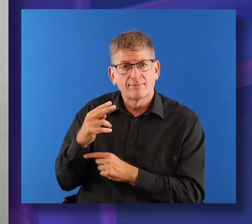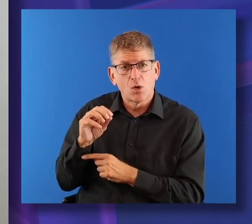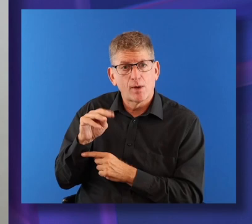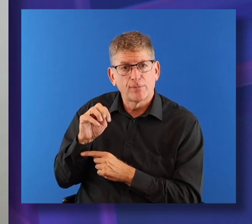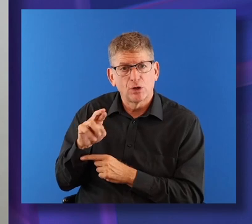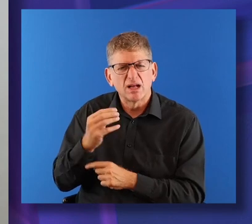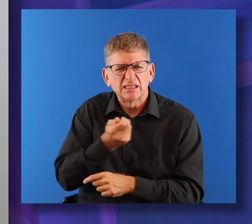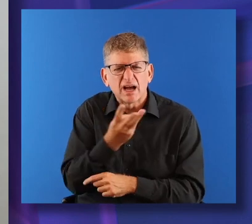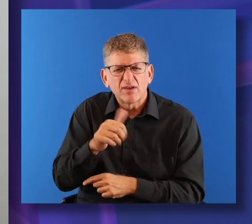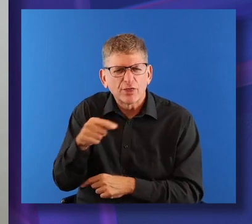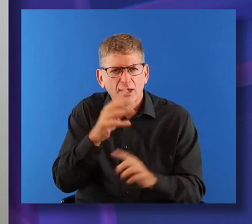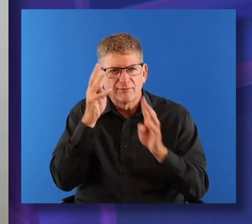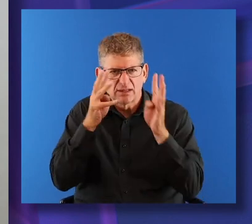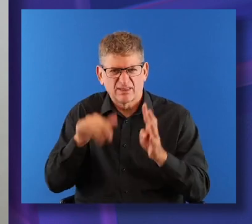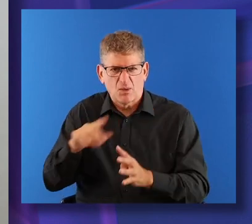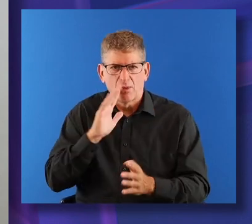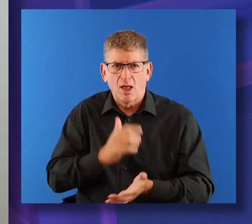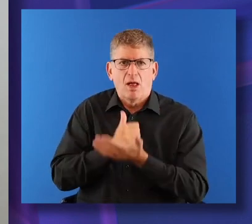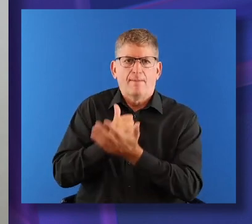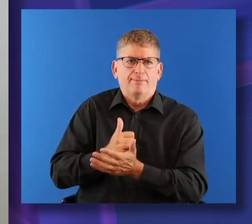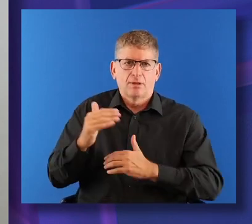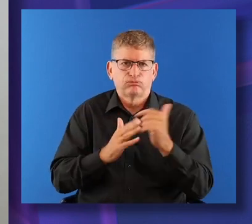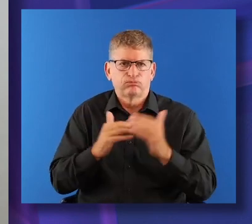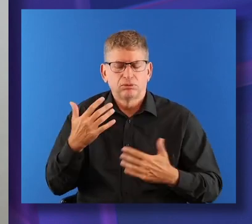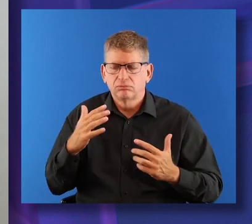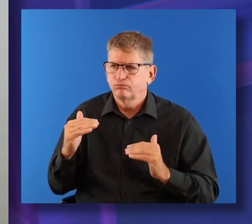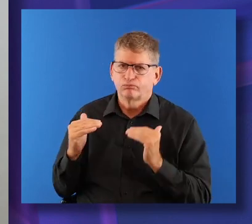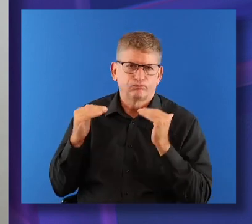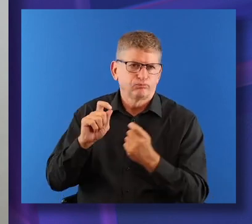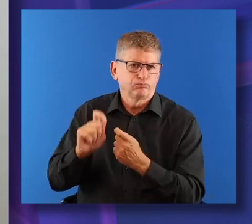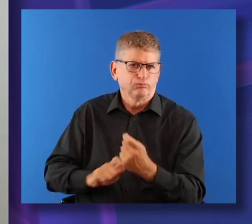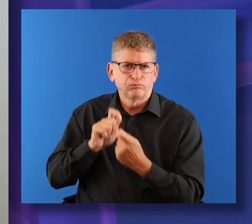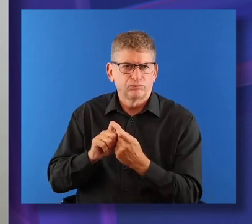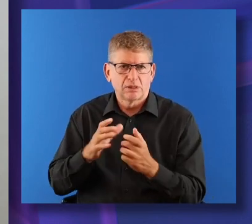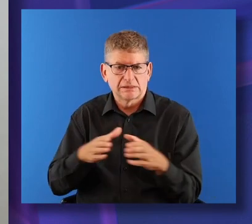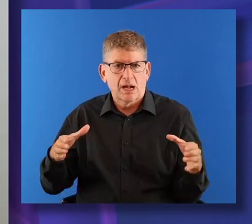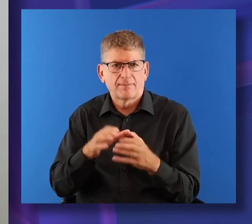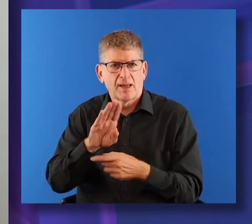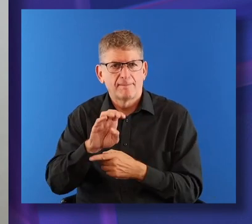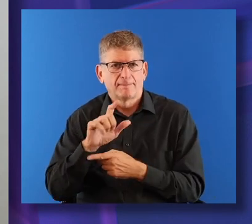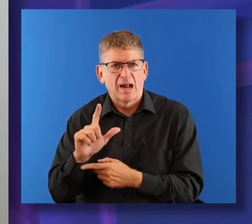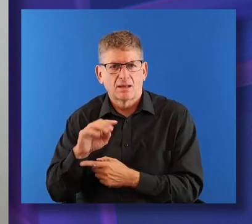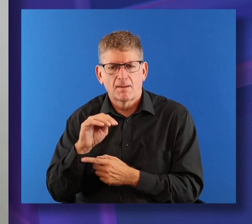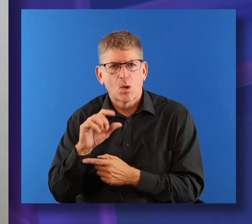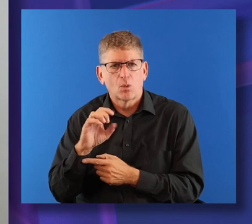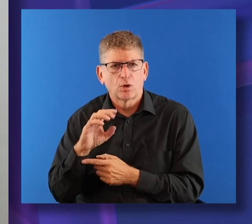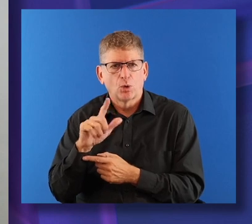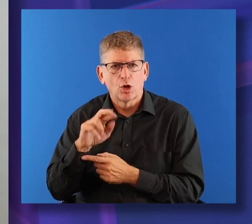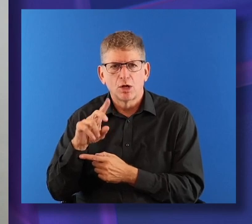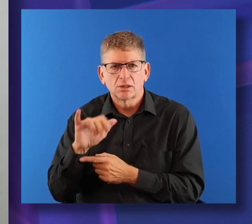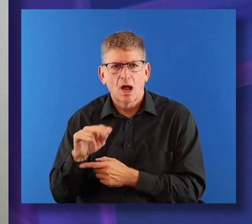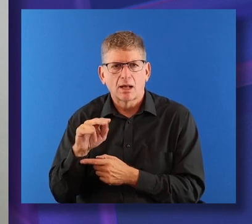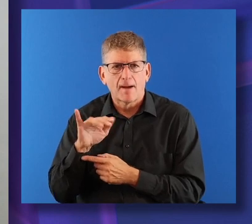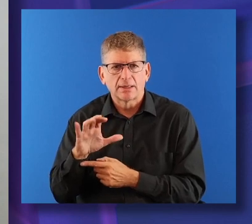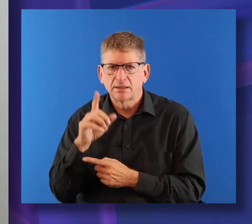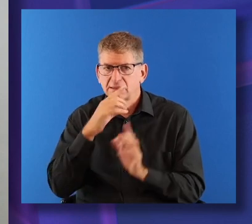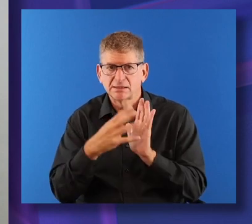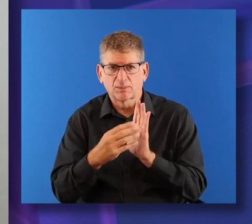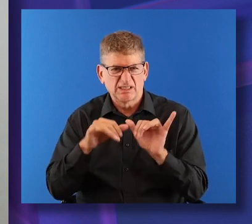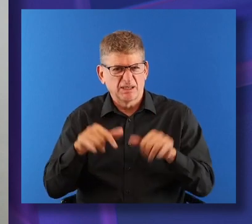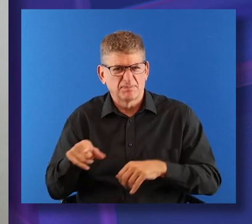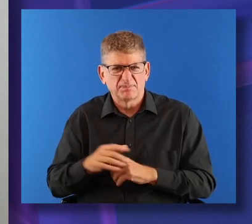this system, we simulated the dynamics of the spike protein of SARS-CoV-2 and gained novel insights into this